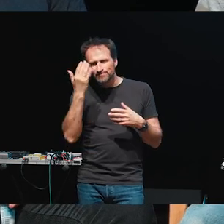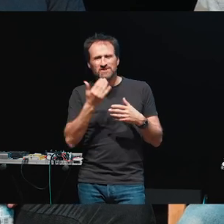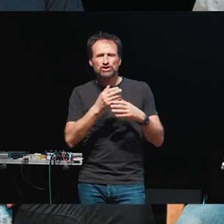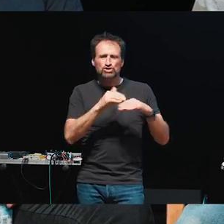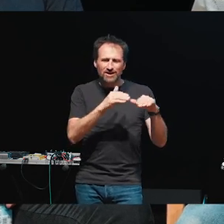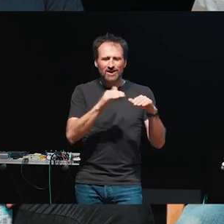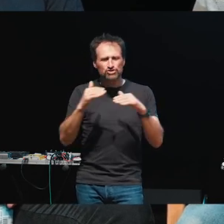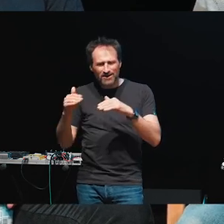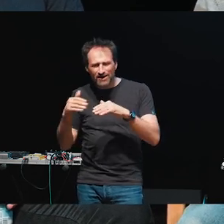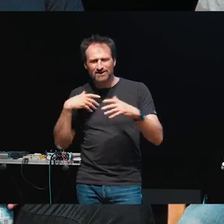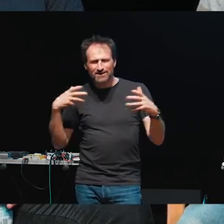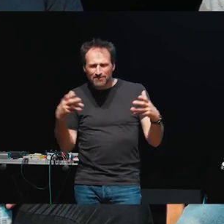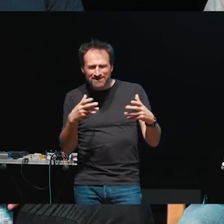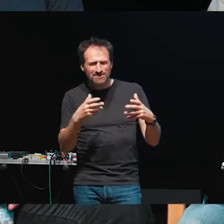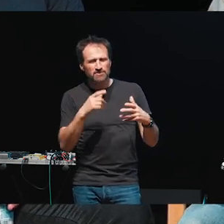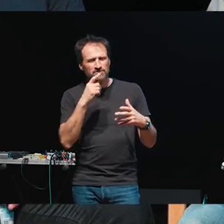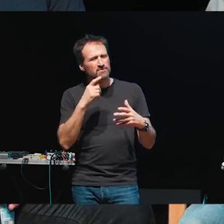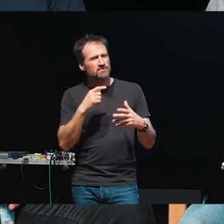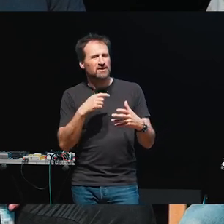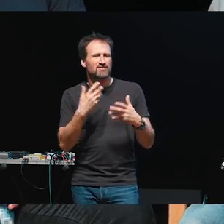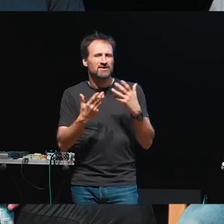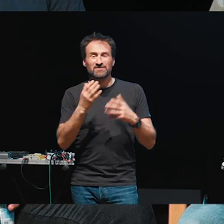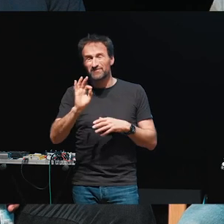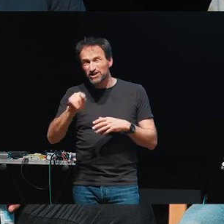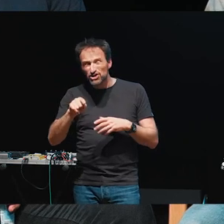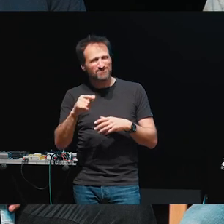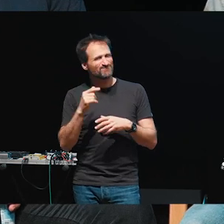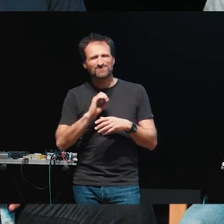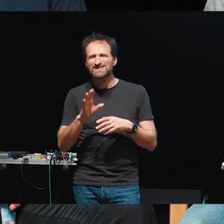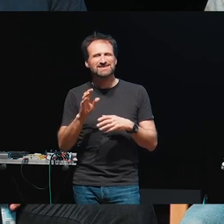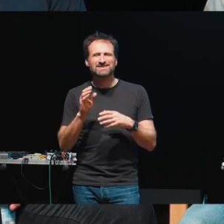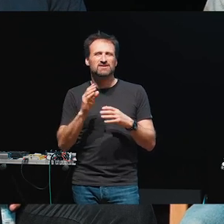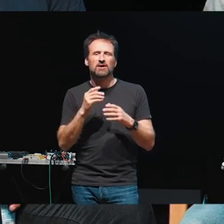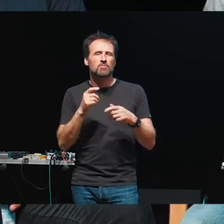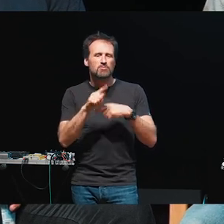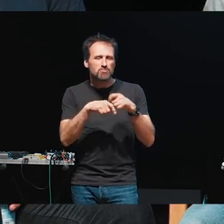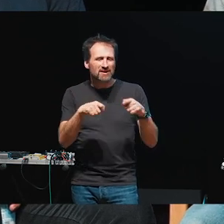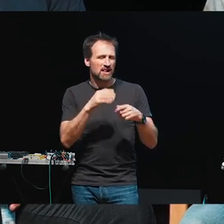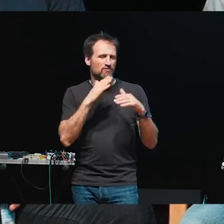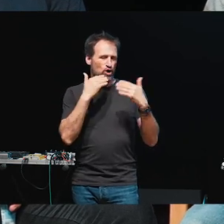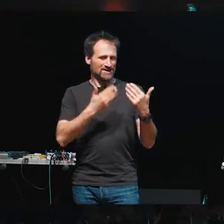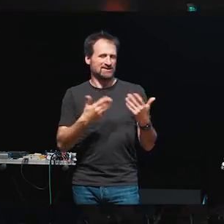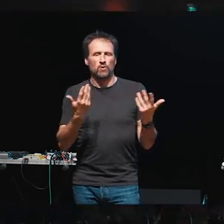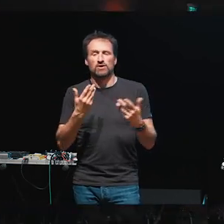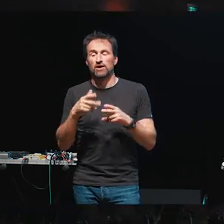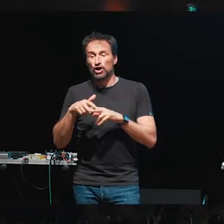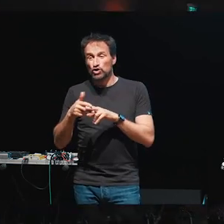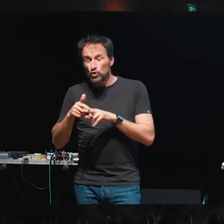designing features that might not be friendly to bundlers or might not consider tooling as